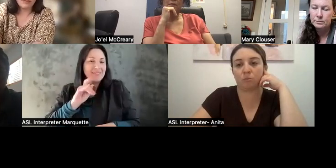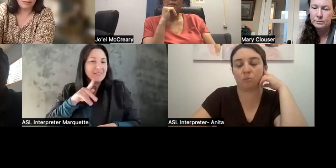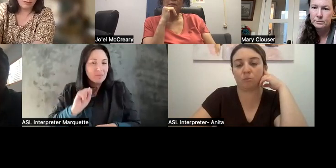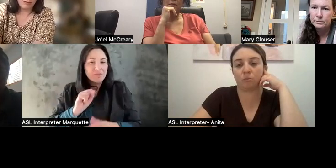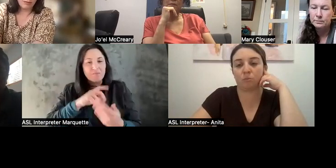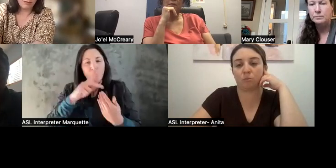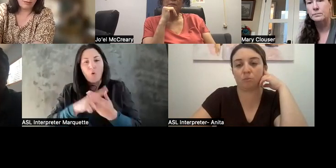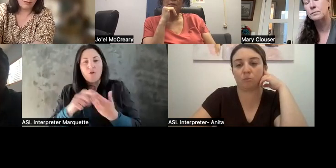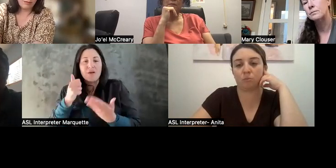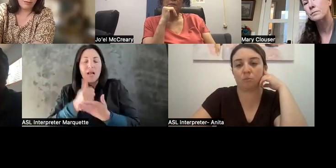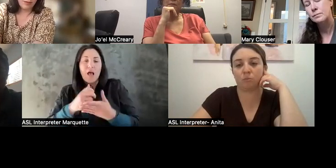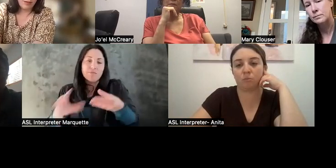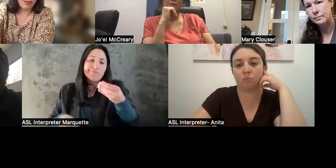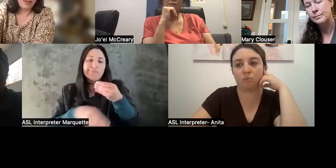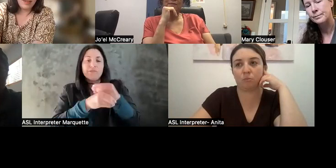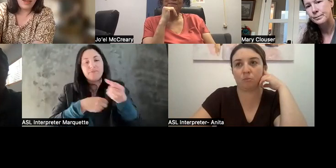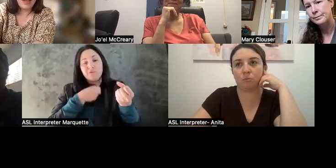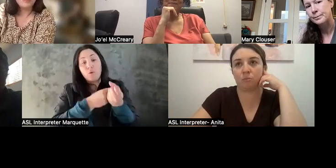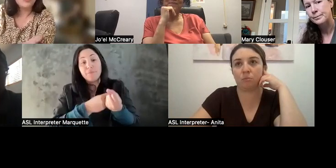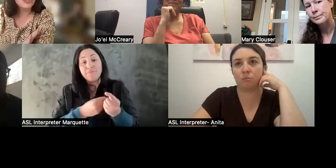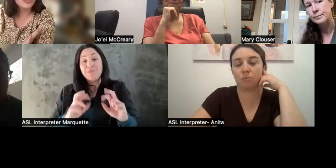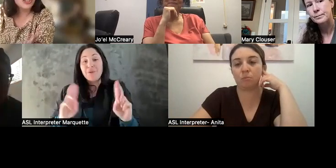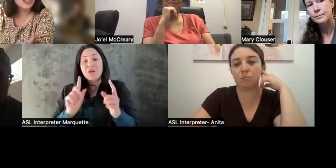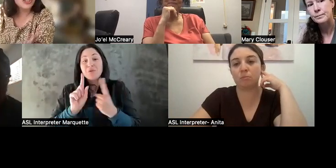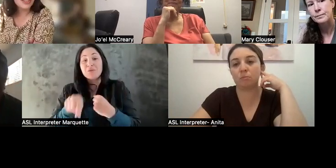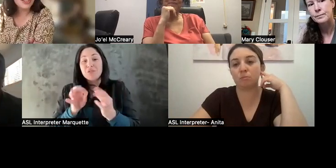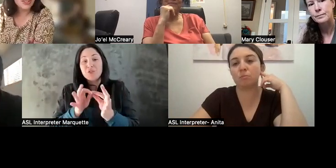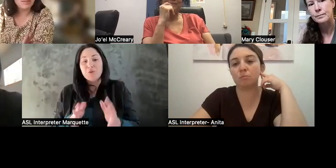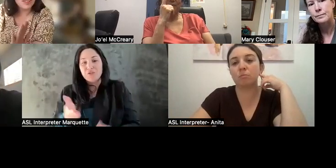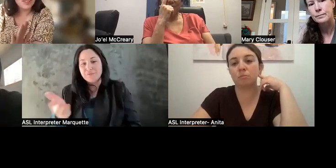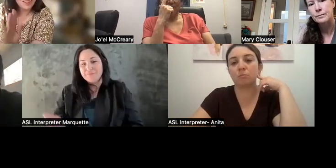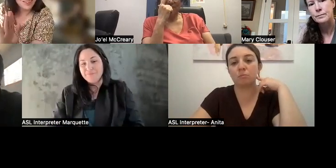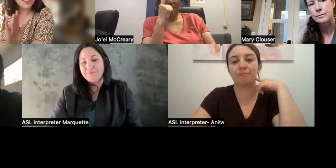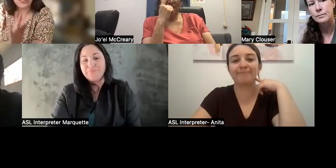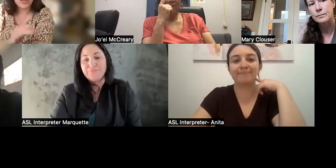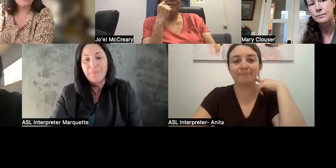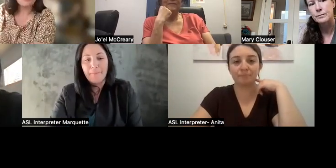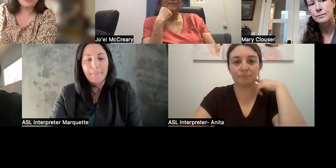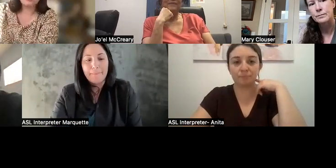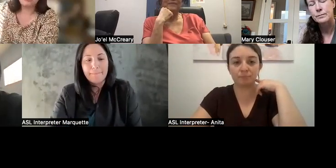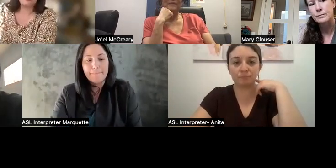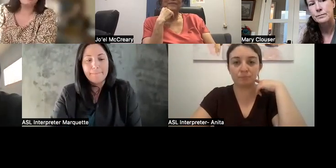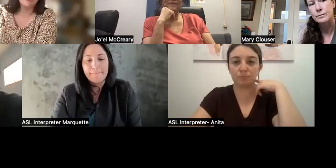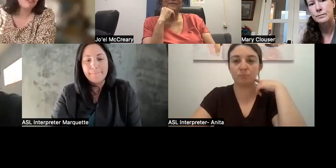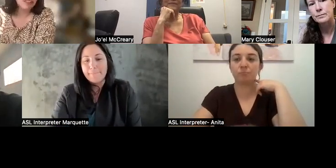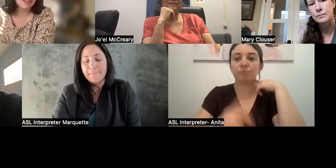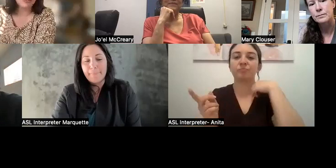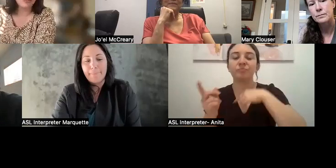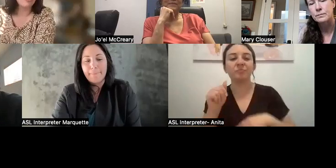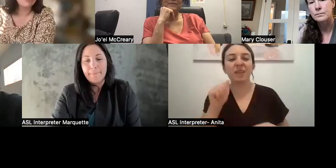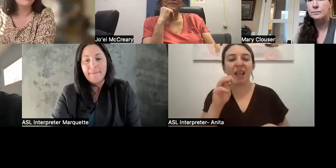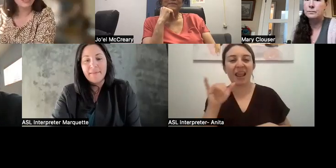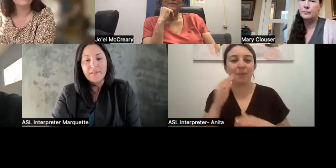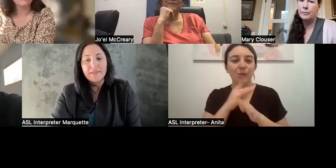we can help supplement with too. And That's just great. to Thank you so much. chime in, to chime in as a German teacher, a lot of skills